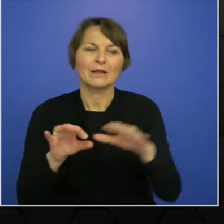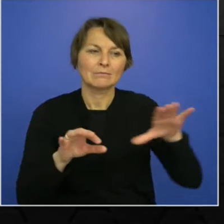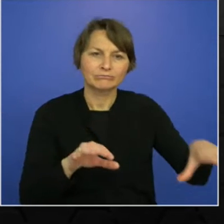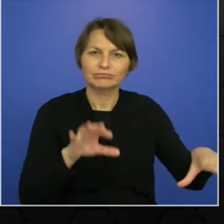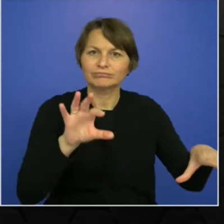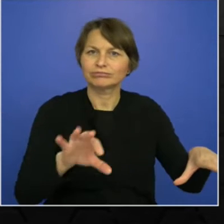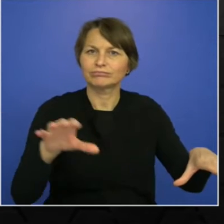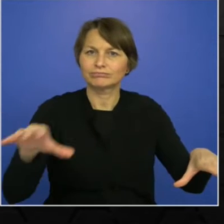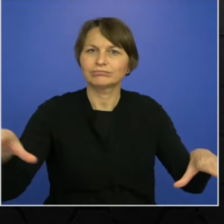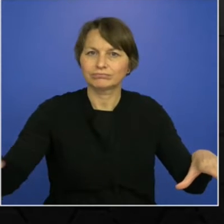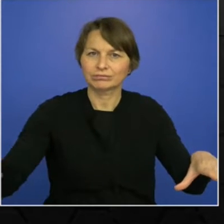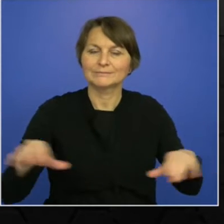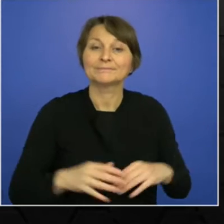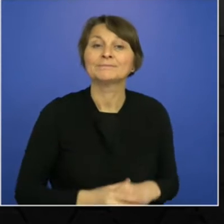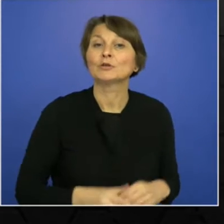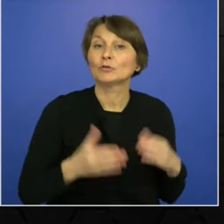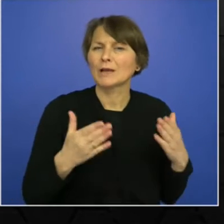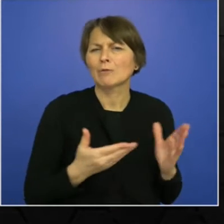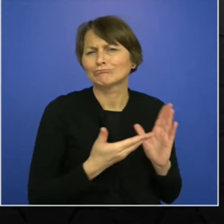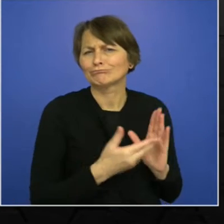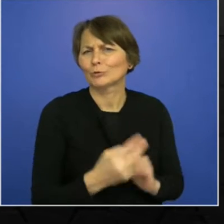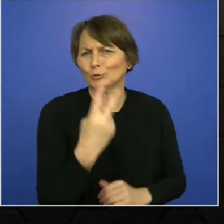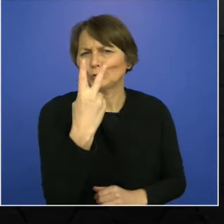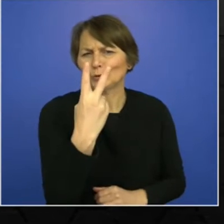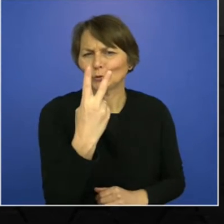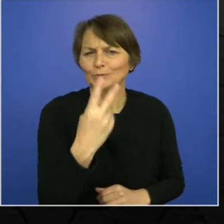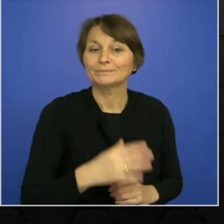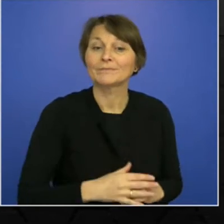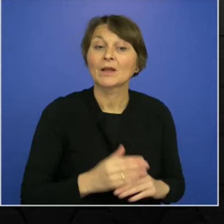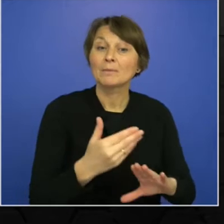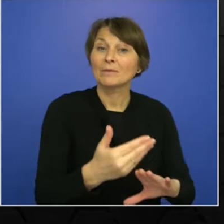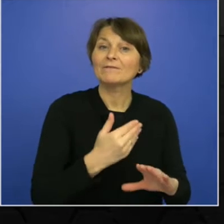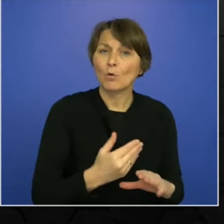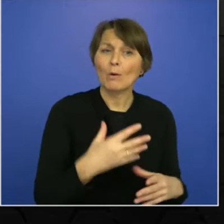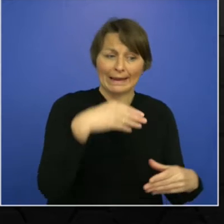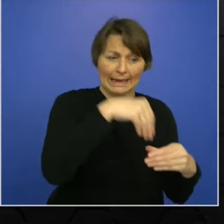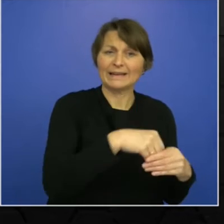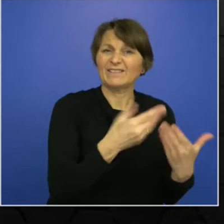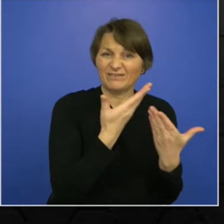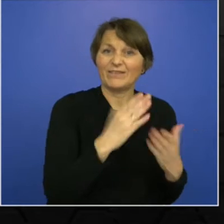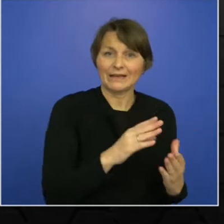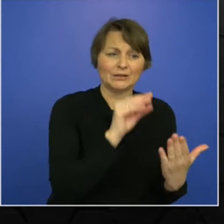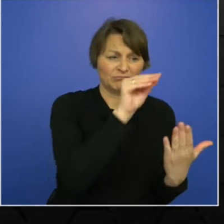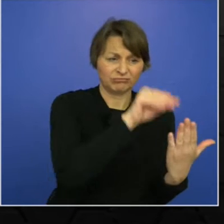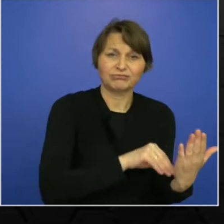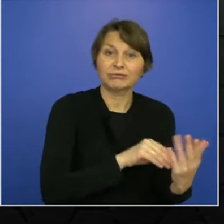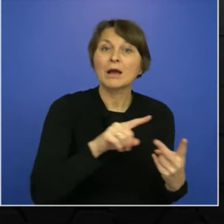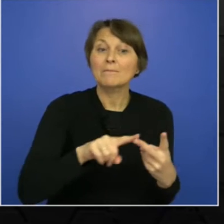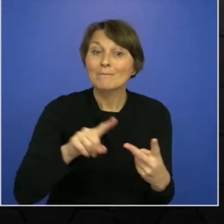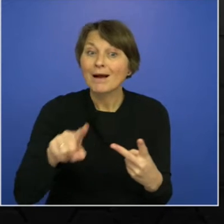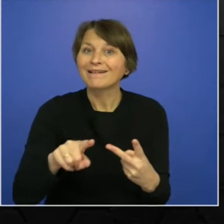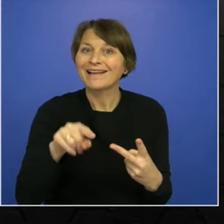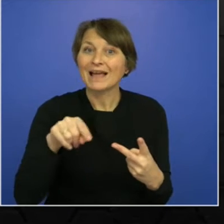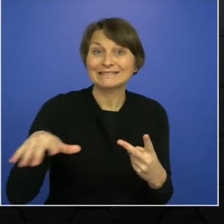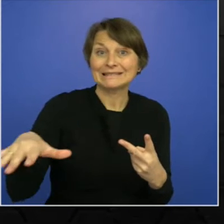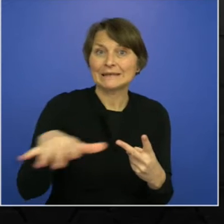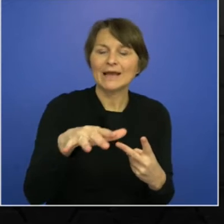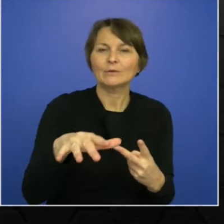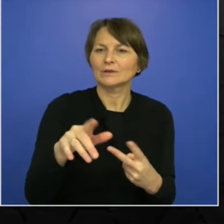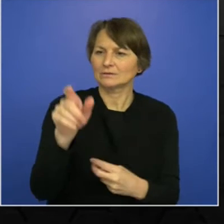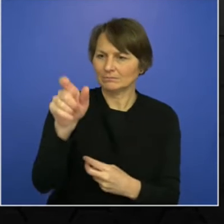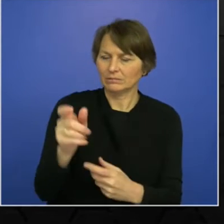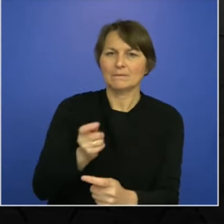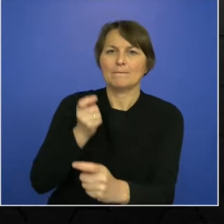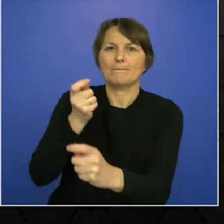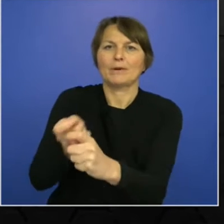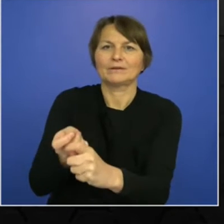different types of scenarios. We have the built-in scenarios and the custom scenarios. Built-in scenarios are already there for